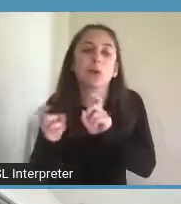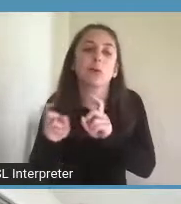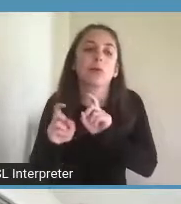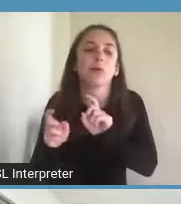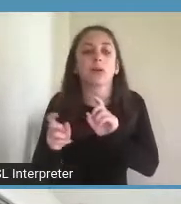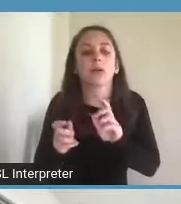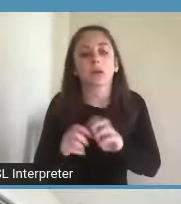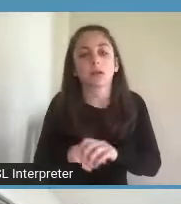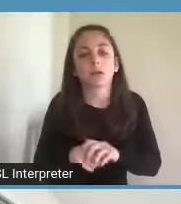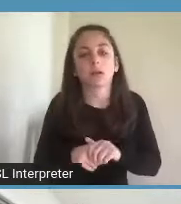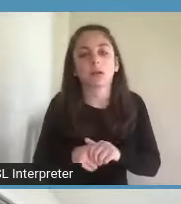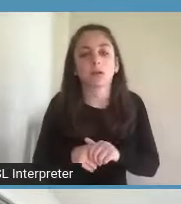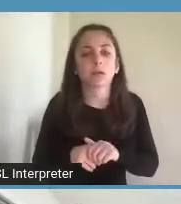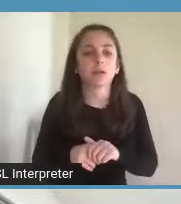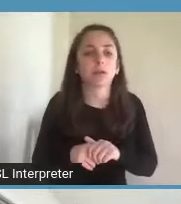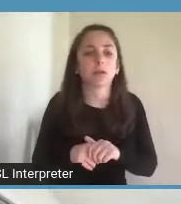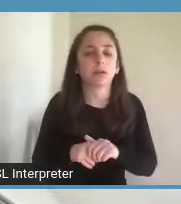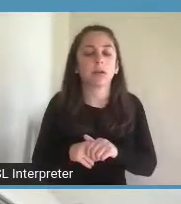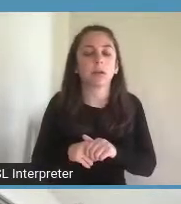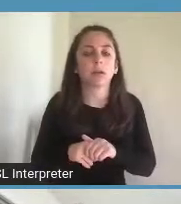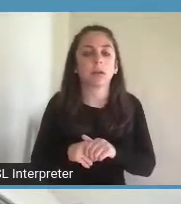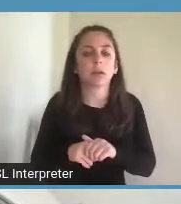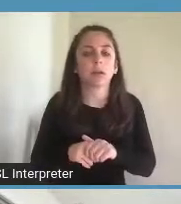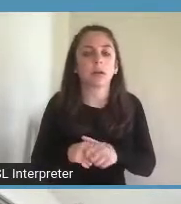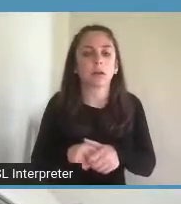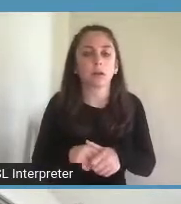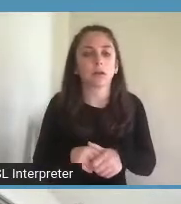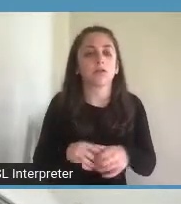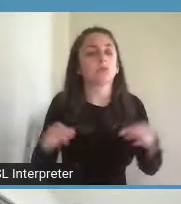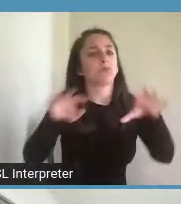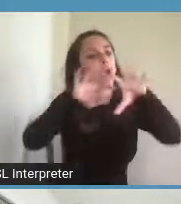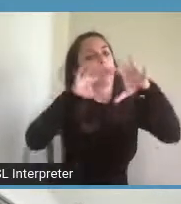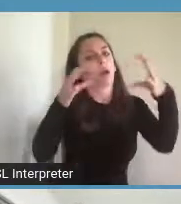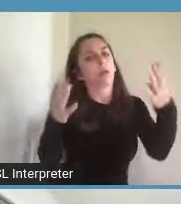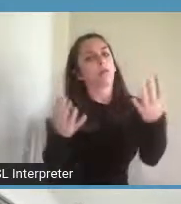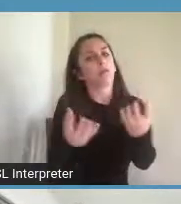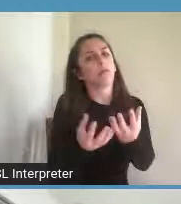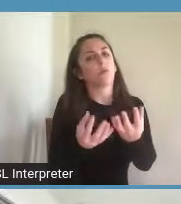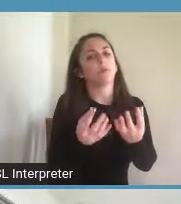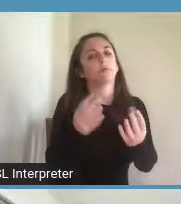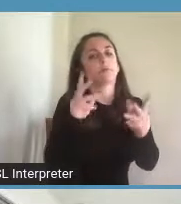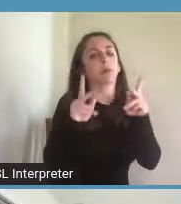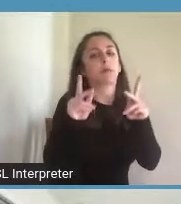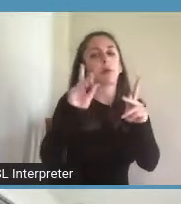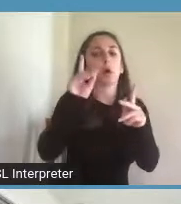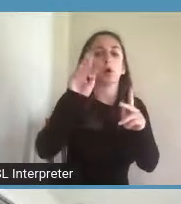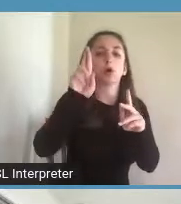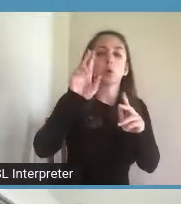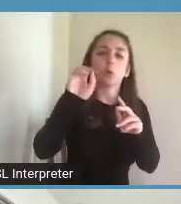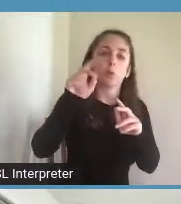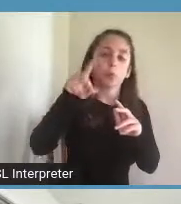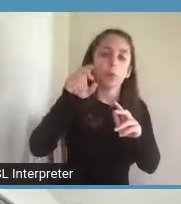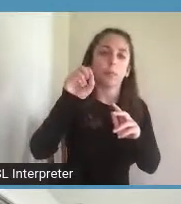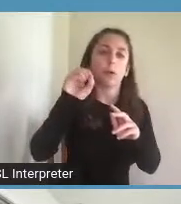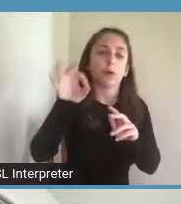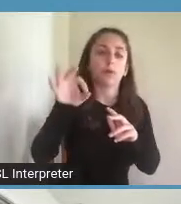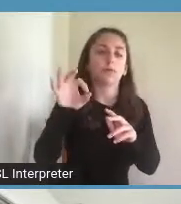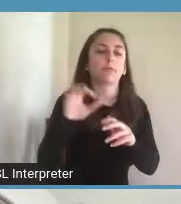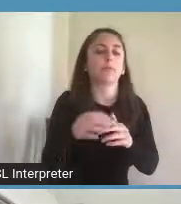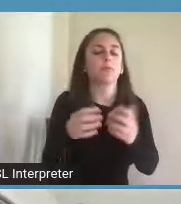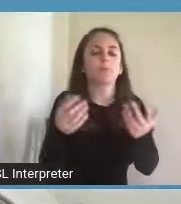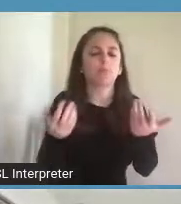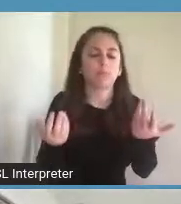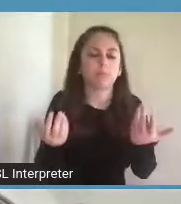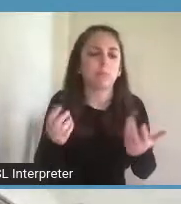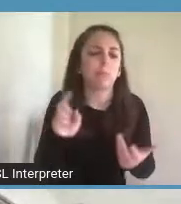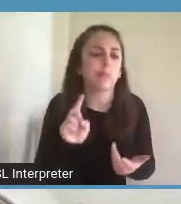ticket. And so overall, what this is showing me is where people drop off. And I'm also seeing that 73% of people who make it to